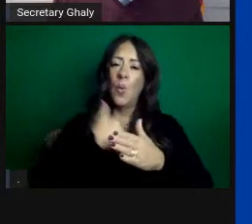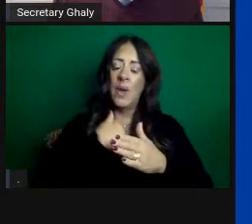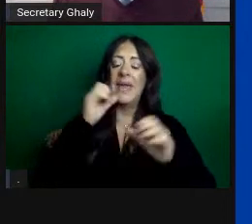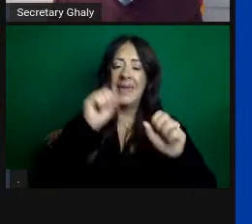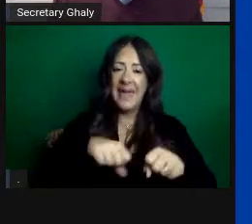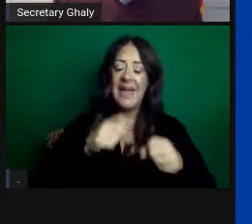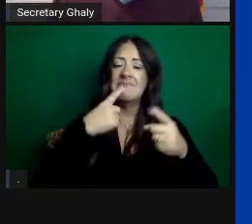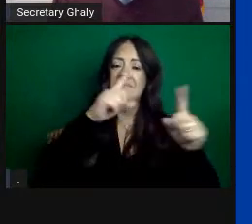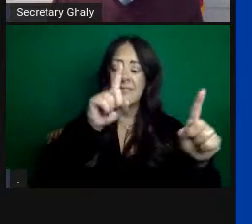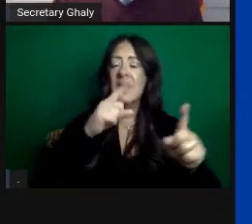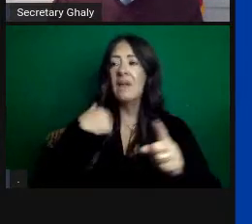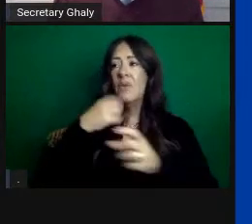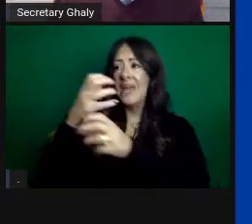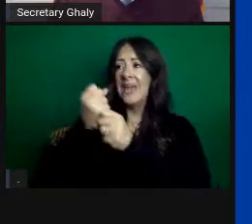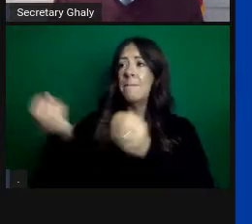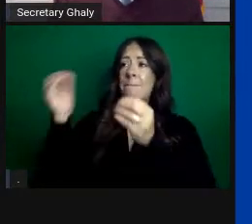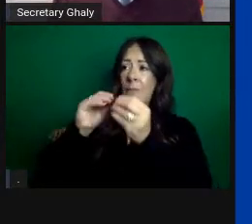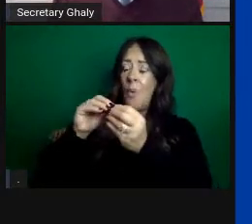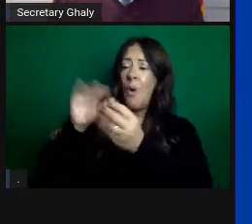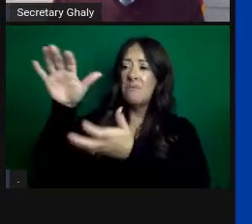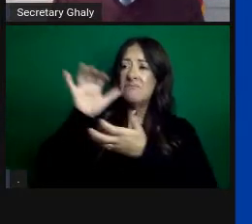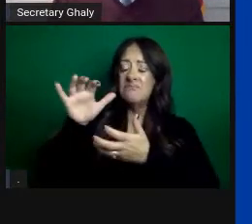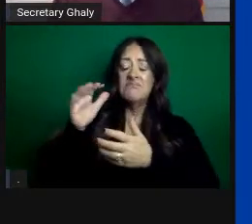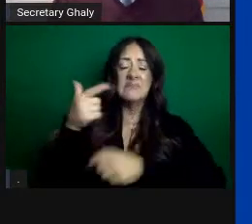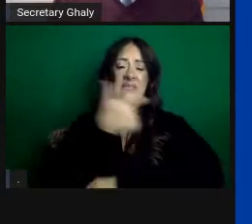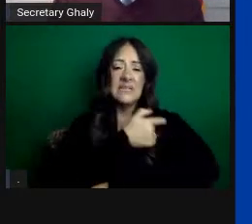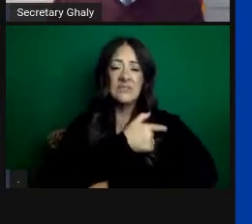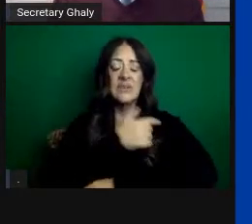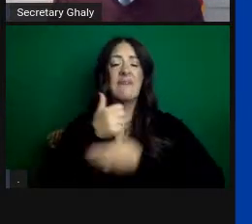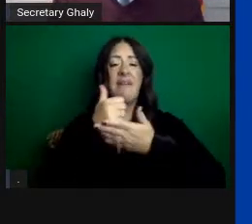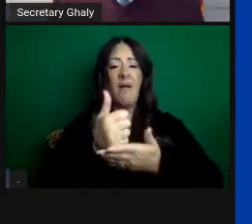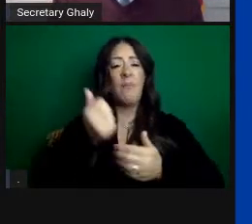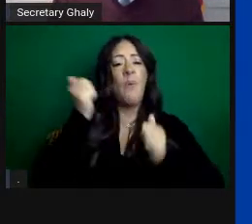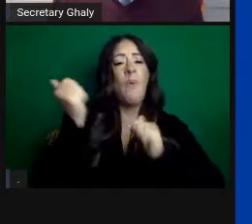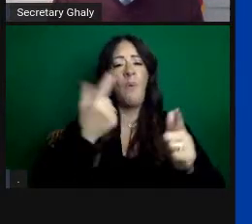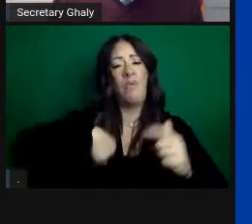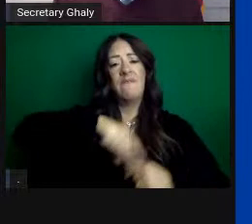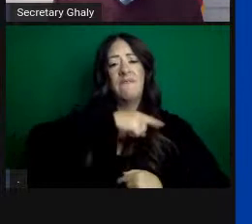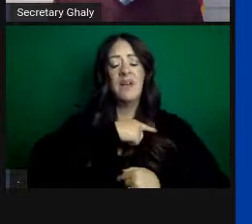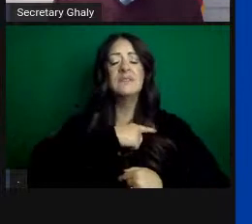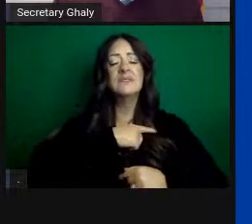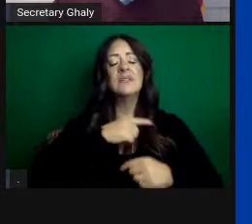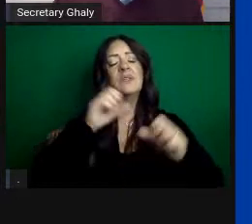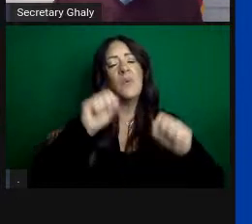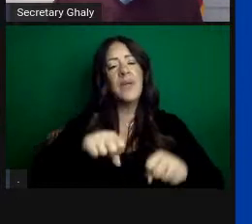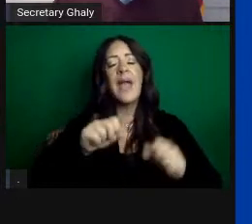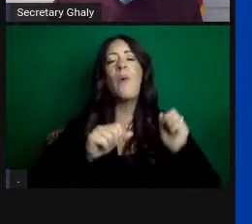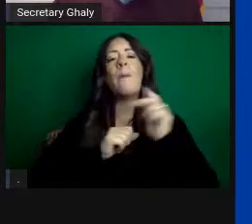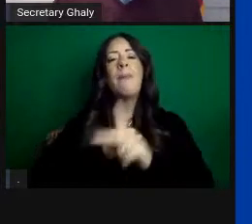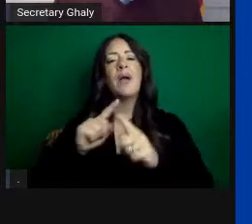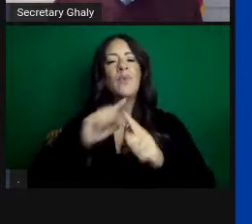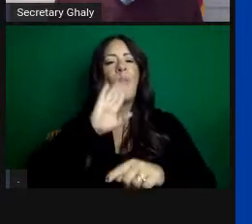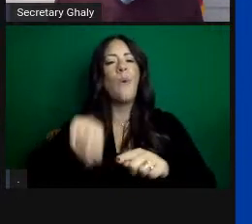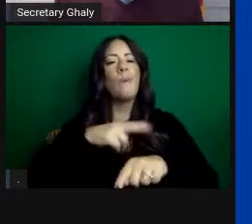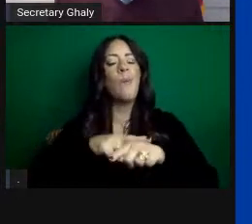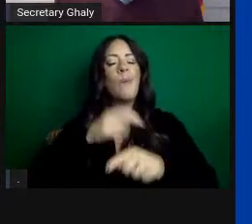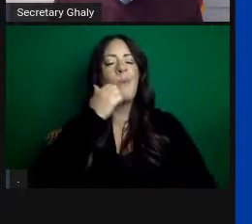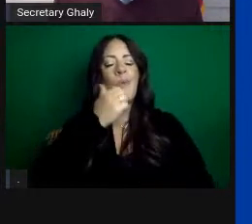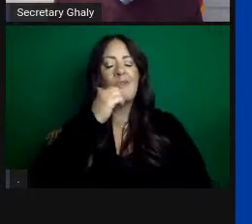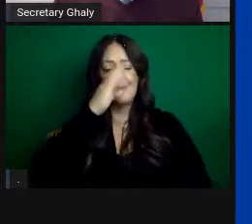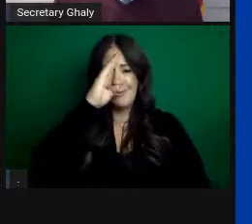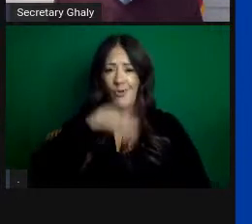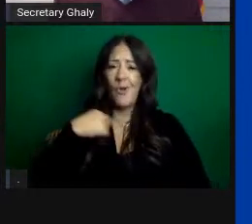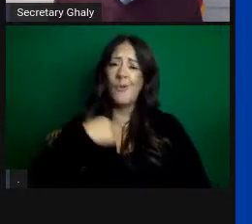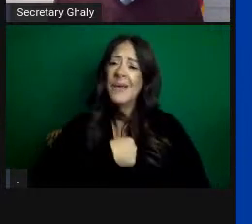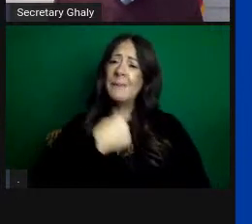help support us to get through this pandemic and end and return to many of the activities I know we all miss for the